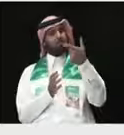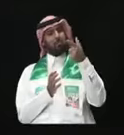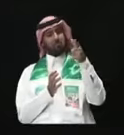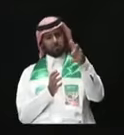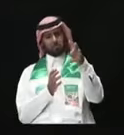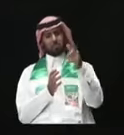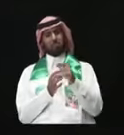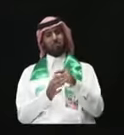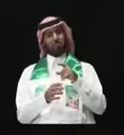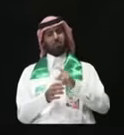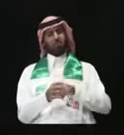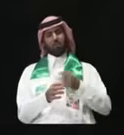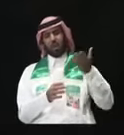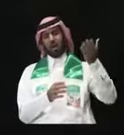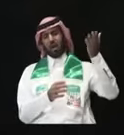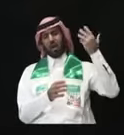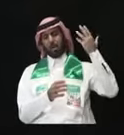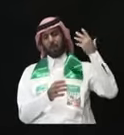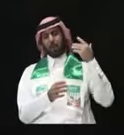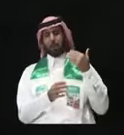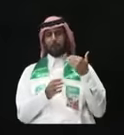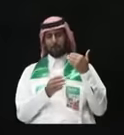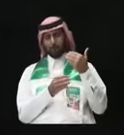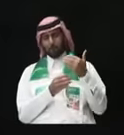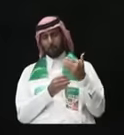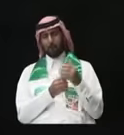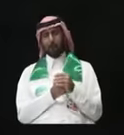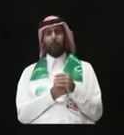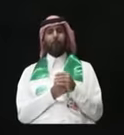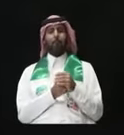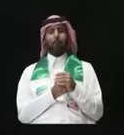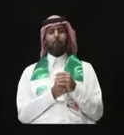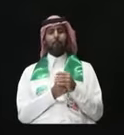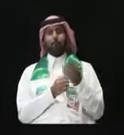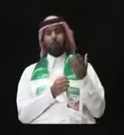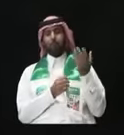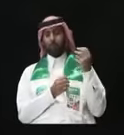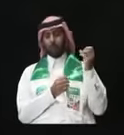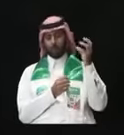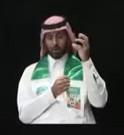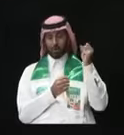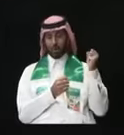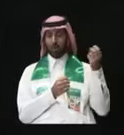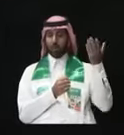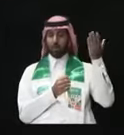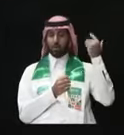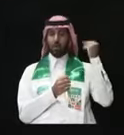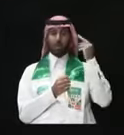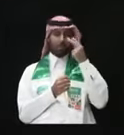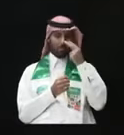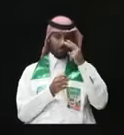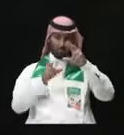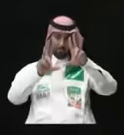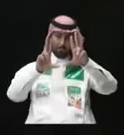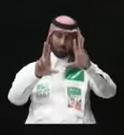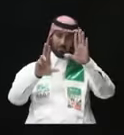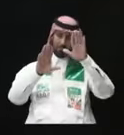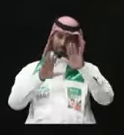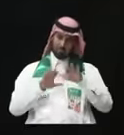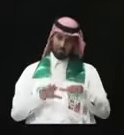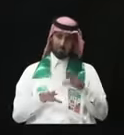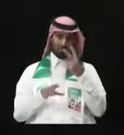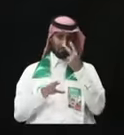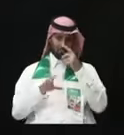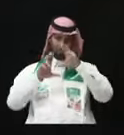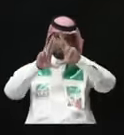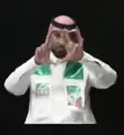who spent yesterday, let's say, yes, he spent his night yesterday watching TV. We will